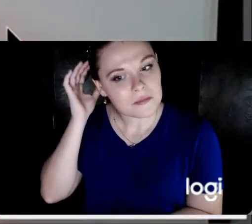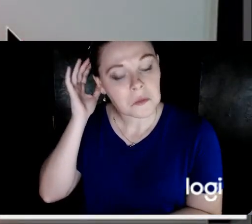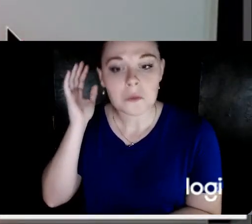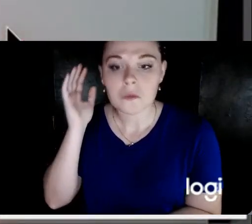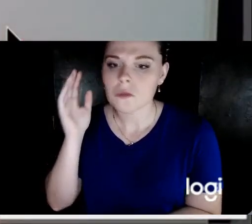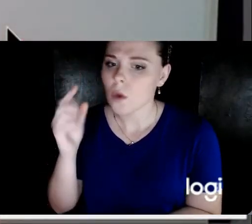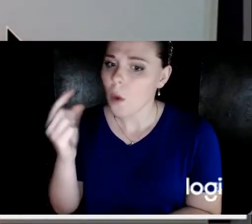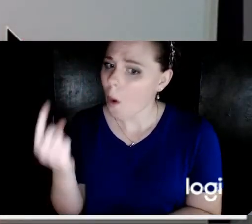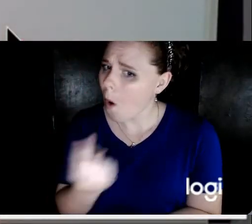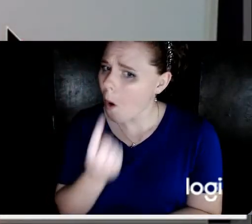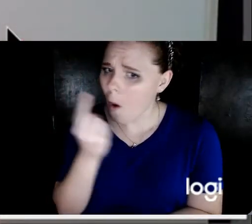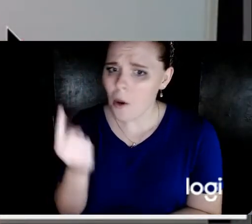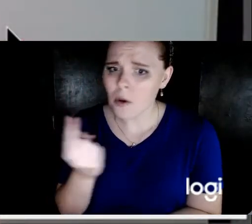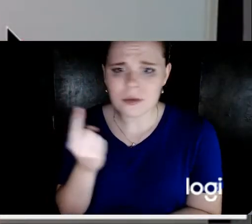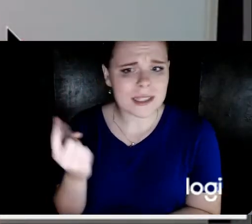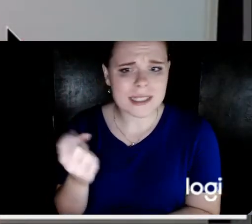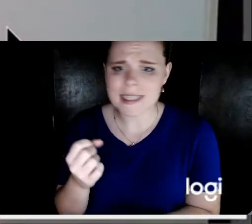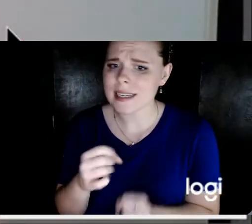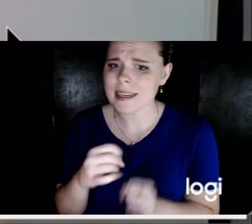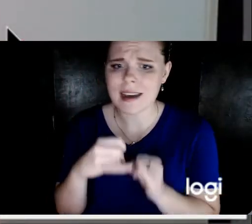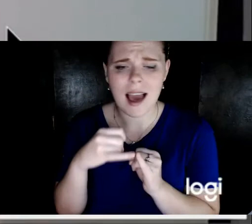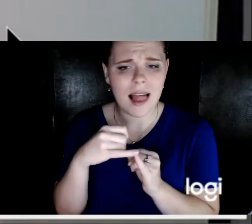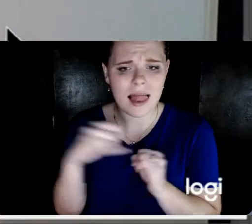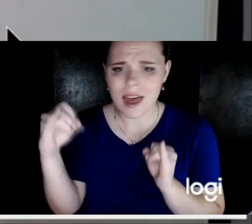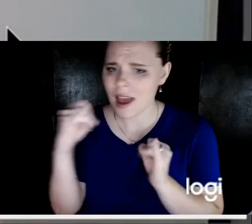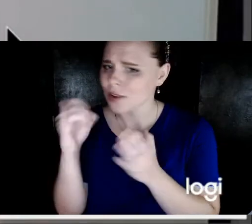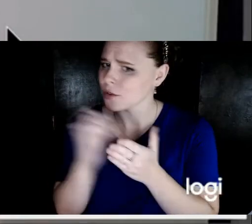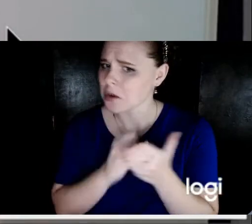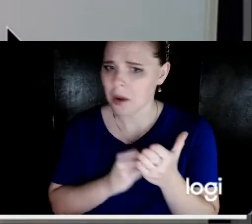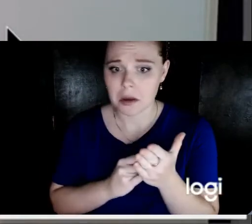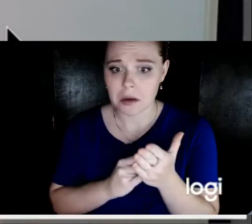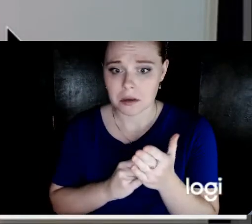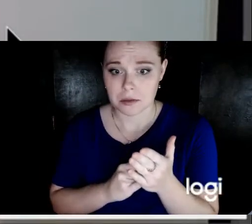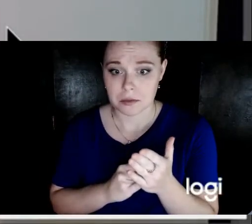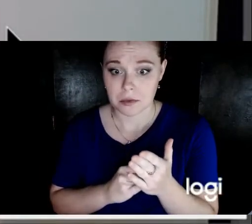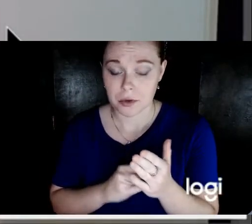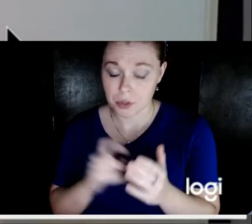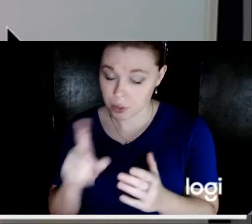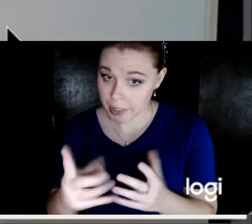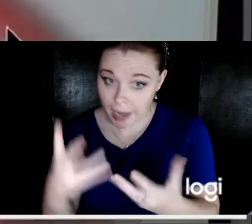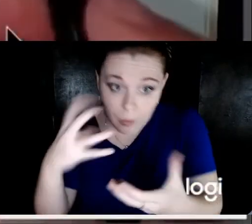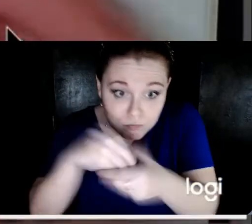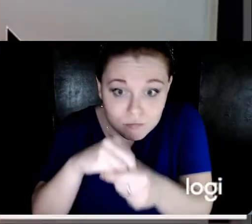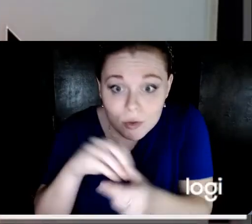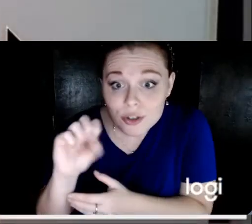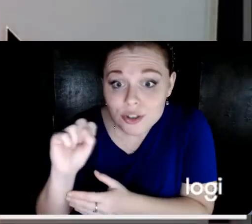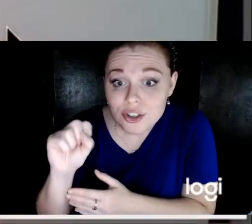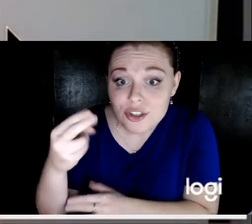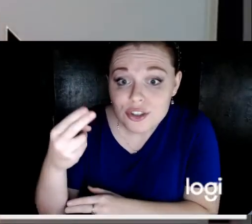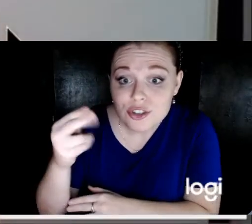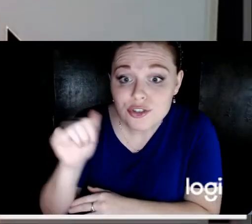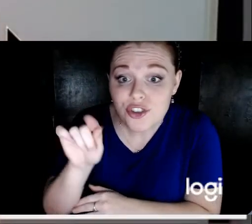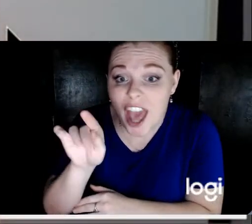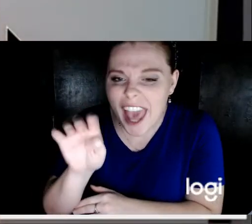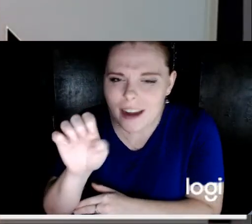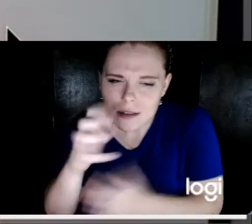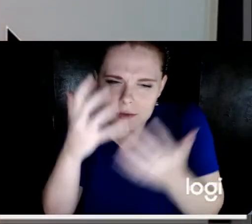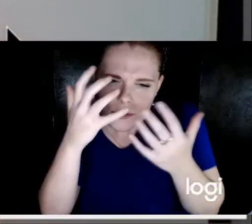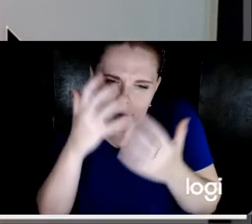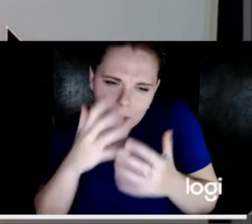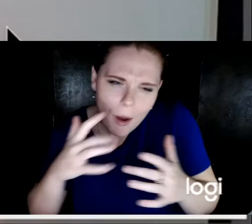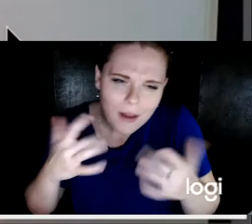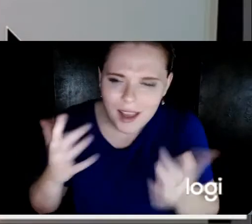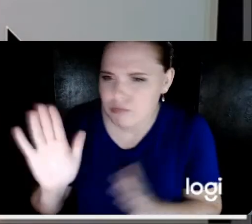And then only a line drawing today for this. So you don't have to add any shading or anything, because tomorrow we're going to go back